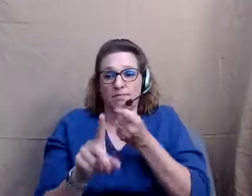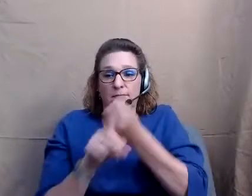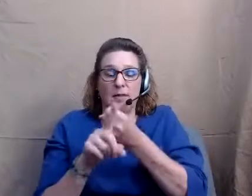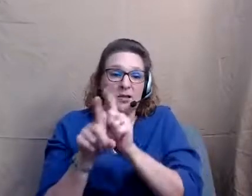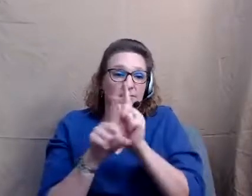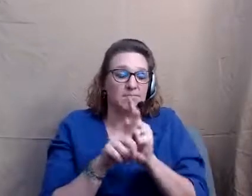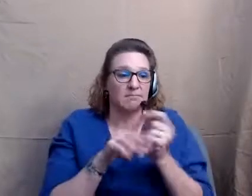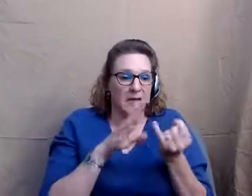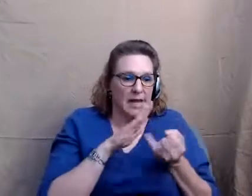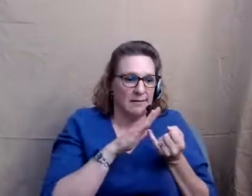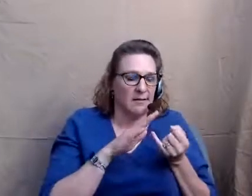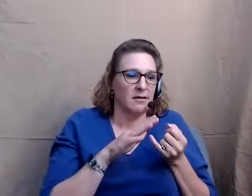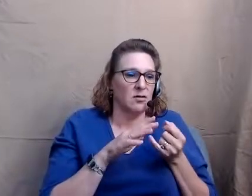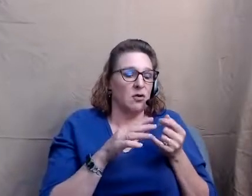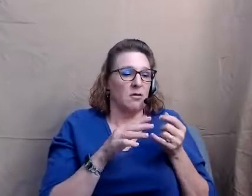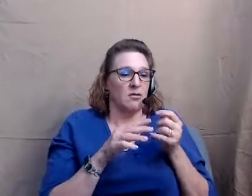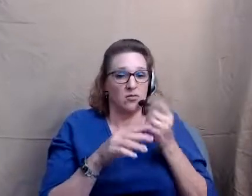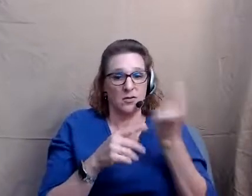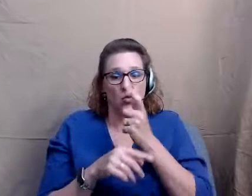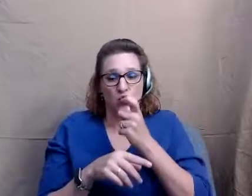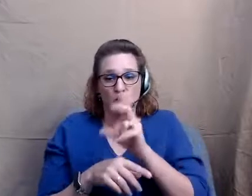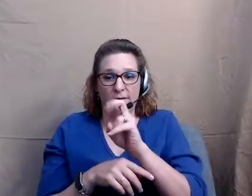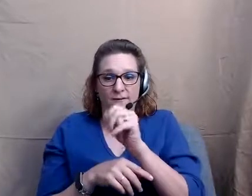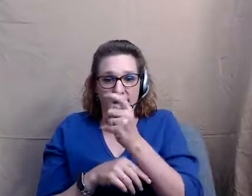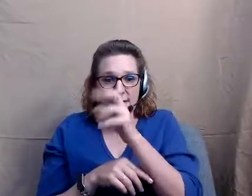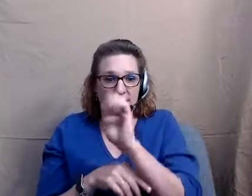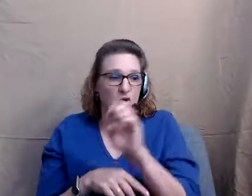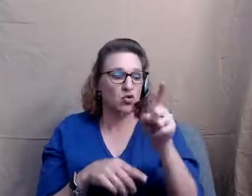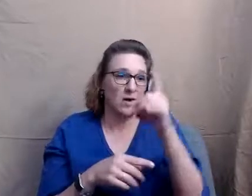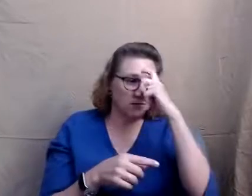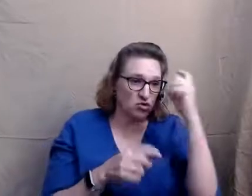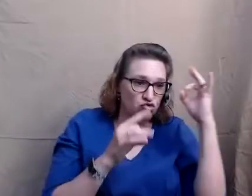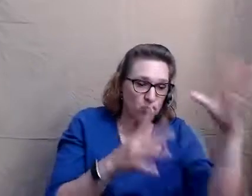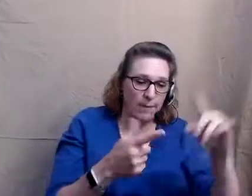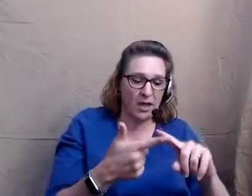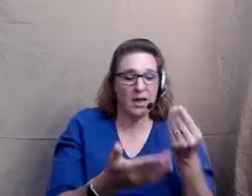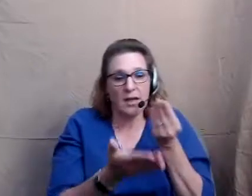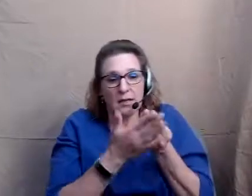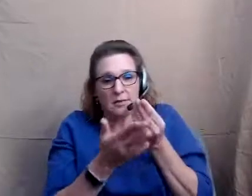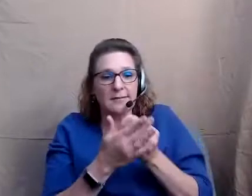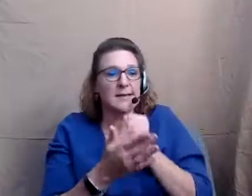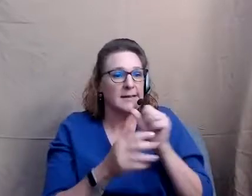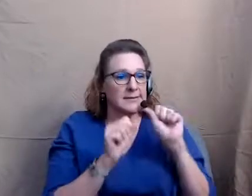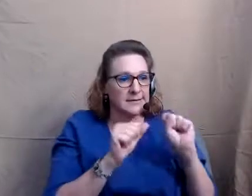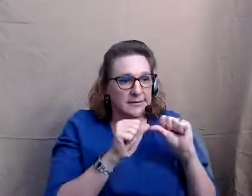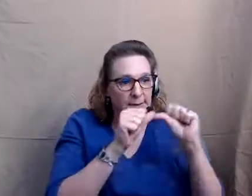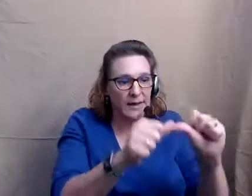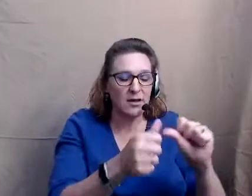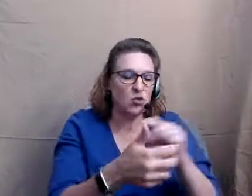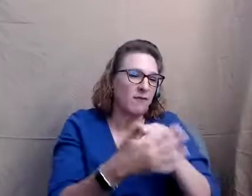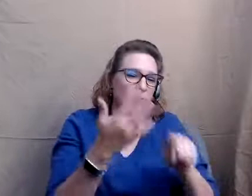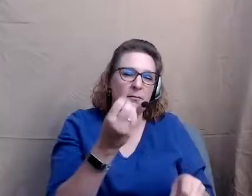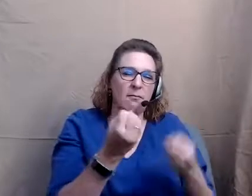using violence, you have trauma, you have economic instability, you have all of the things that are likely to drive intimate partner violence.